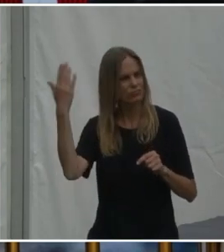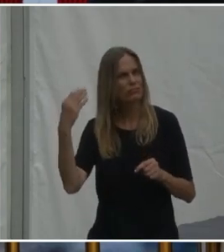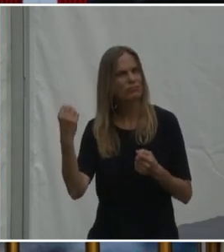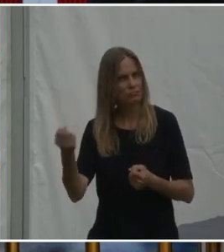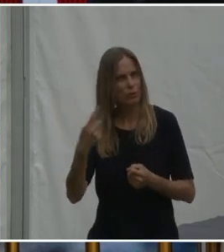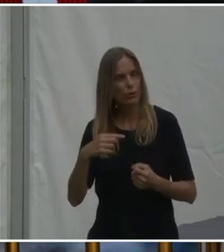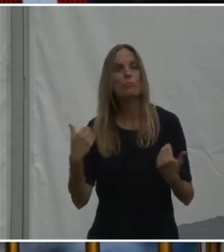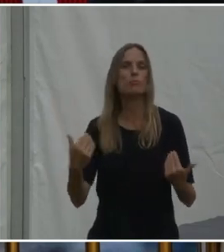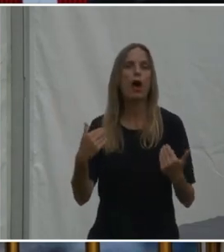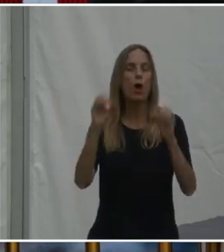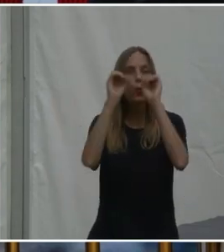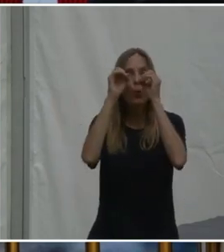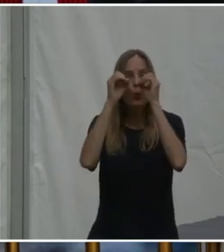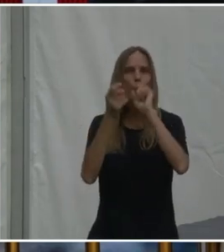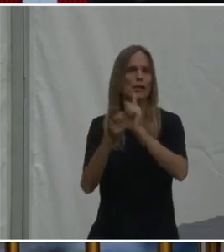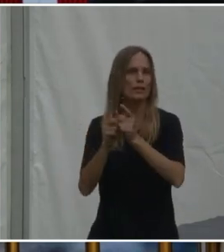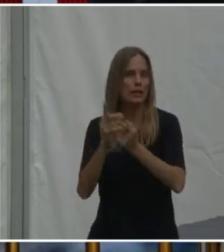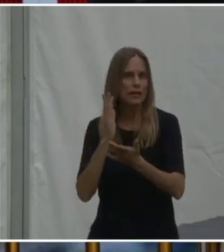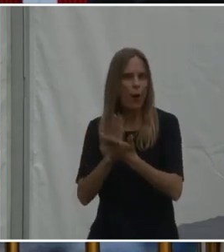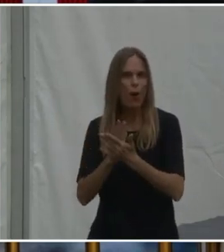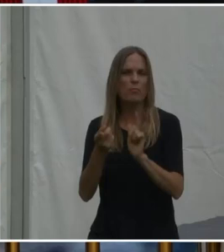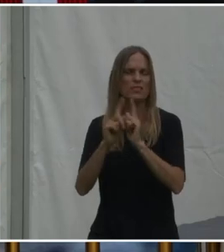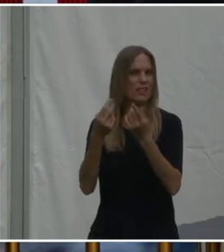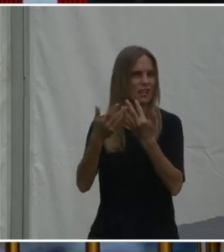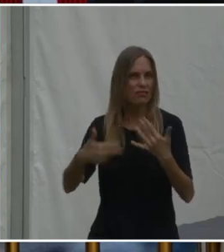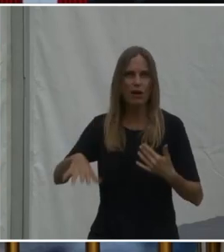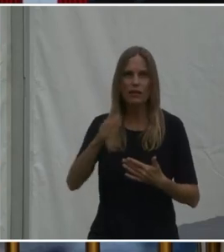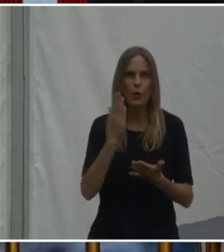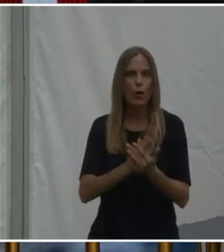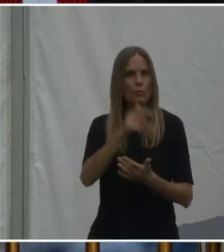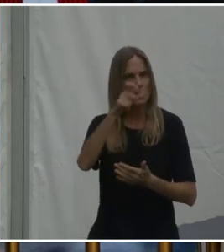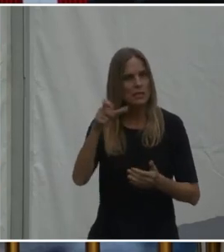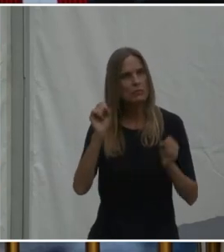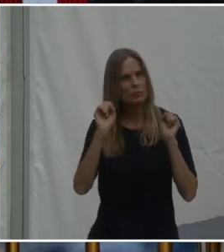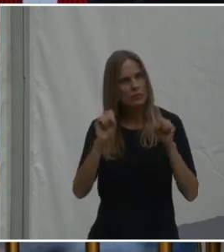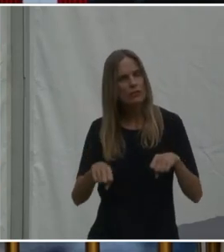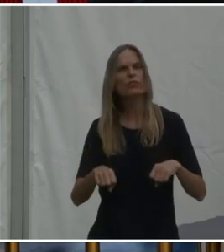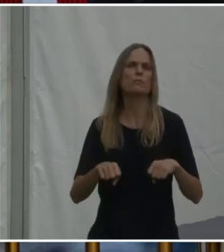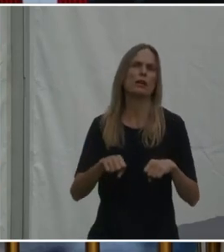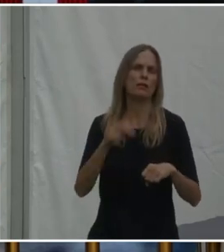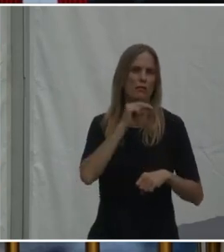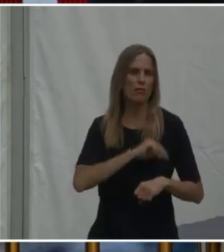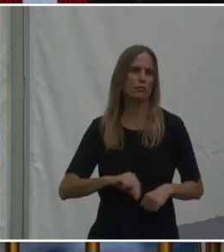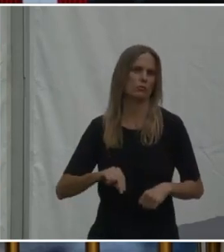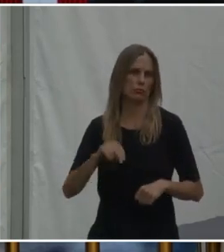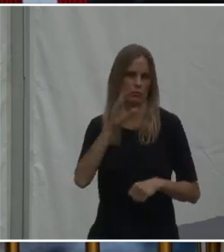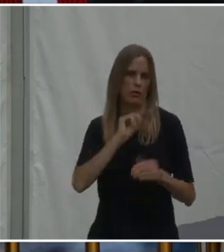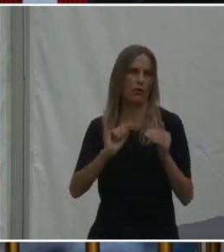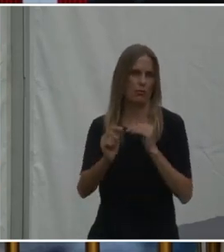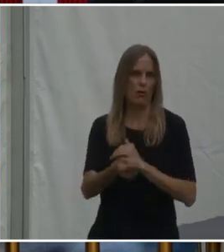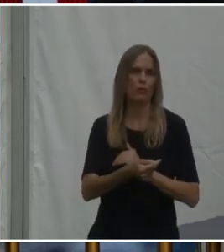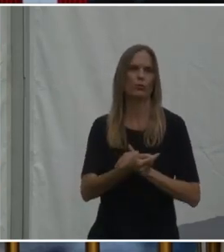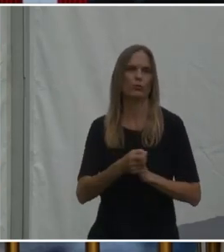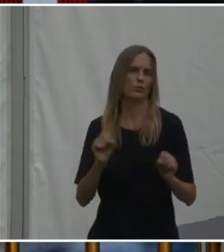Google Translate, all these kind of translation tools, people can immerse in their new environments very quickly. So there is this